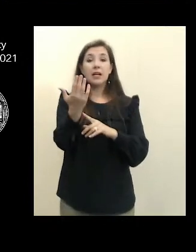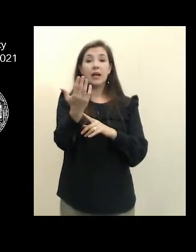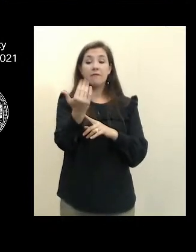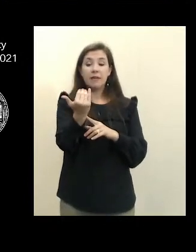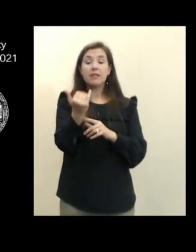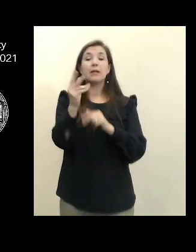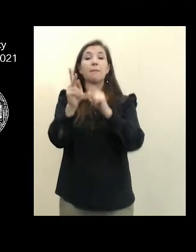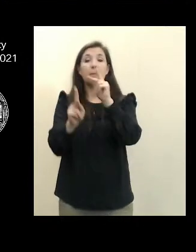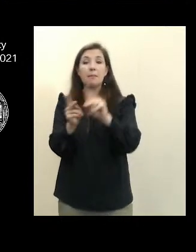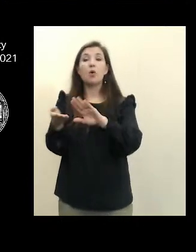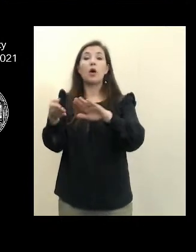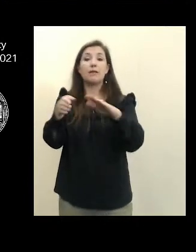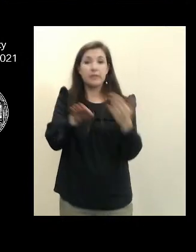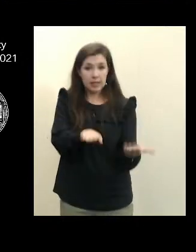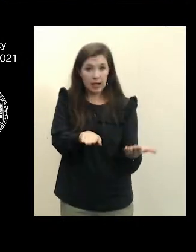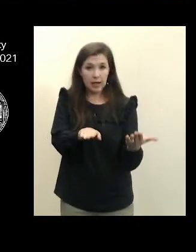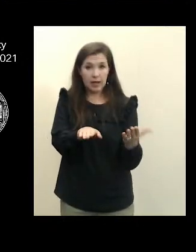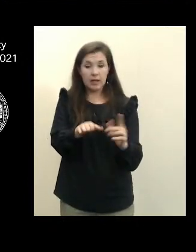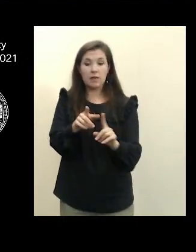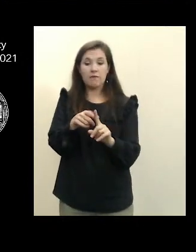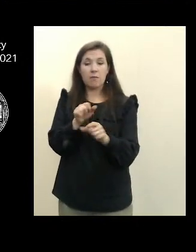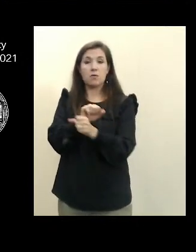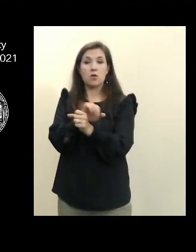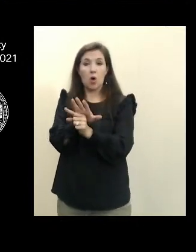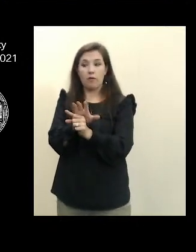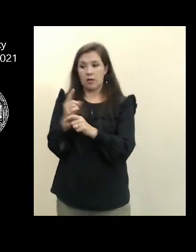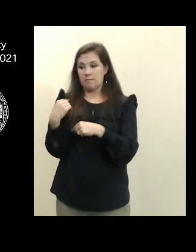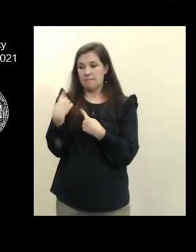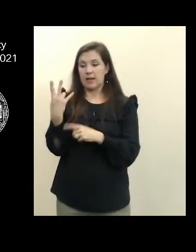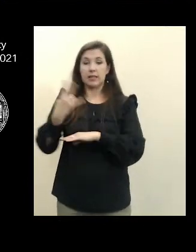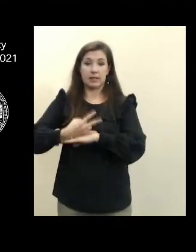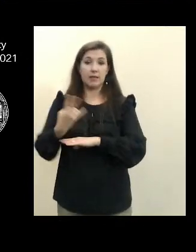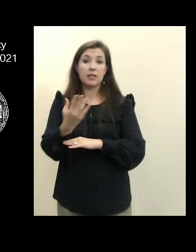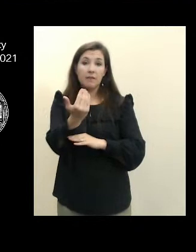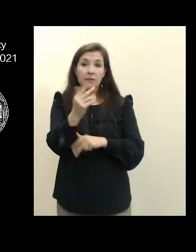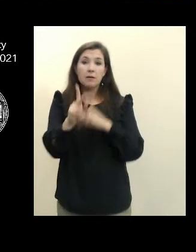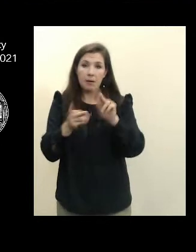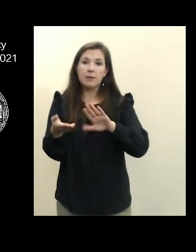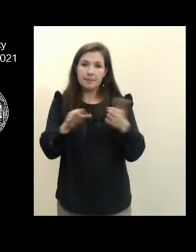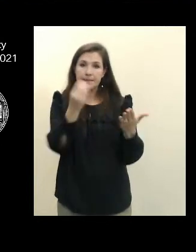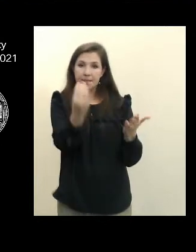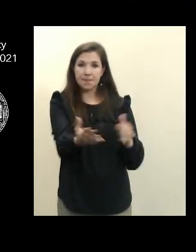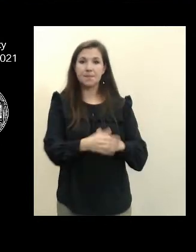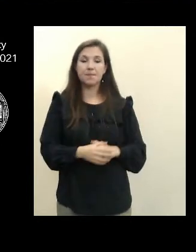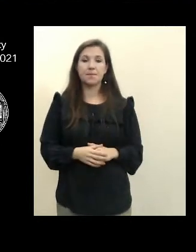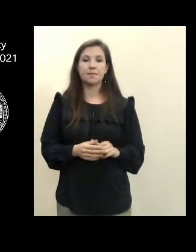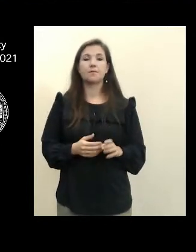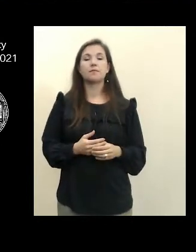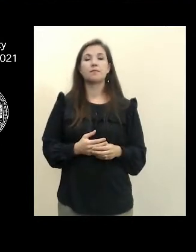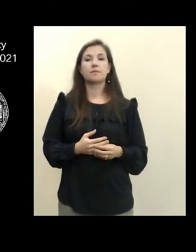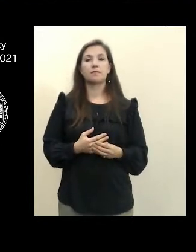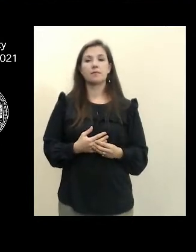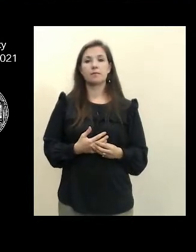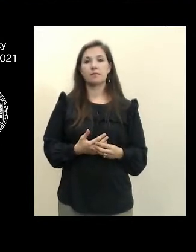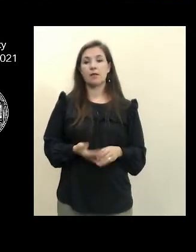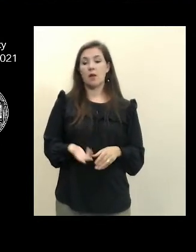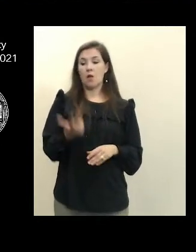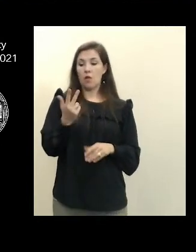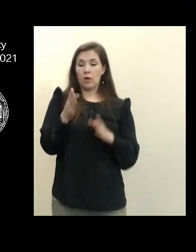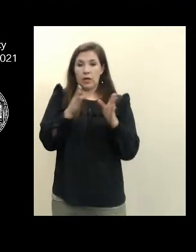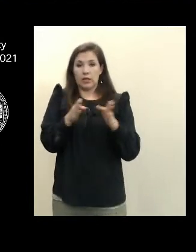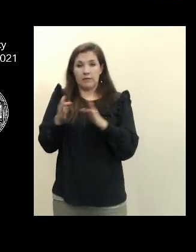persons have died in the hospital from COVID-19 complications in the past 7 days. Another 3 individuals die on October